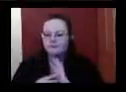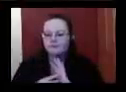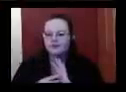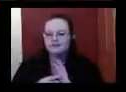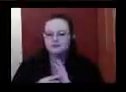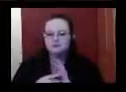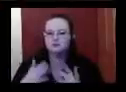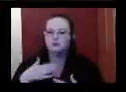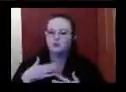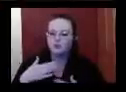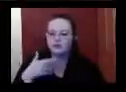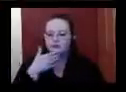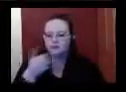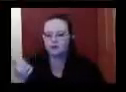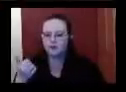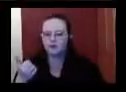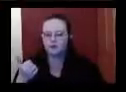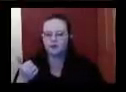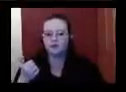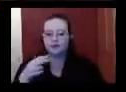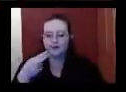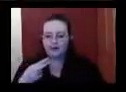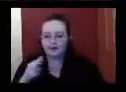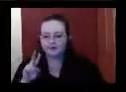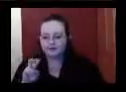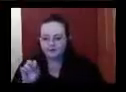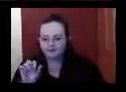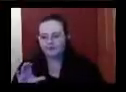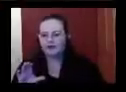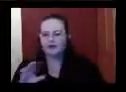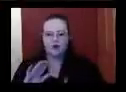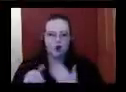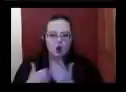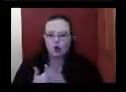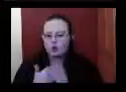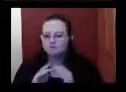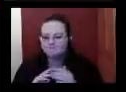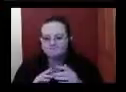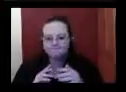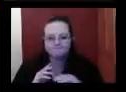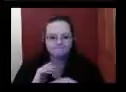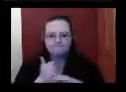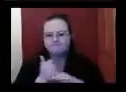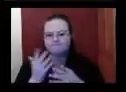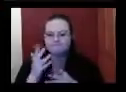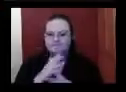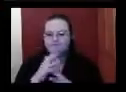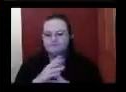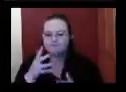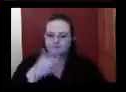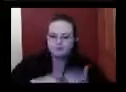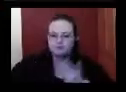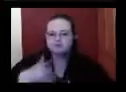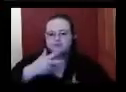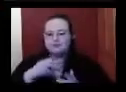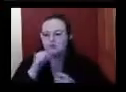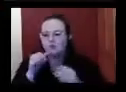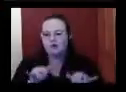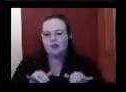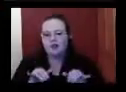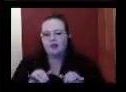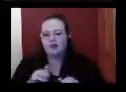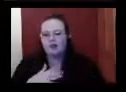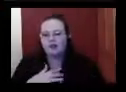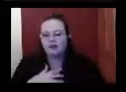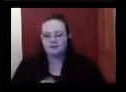quality. All of our HVAC systems have been calibrated for maximum airflow. Standalone